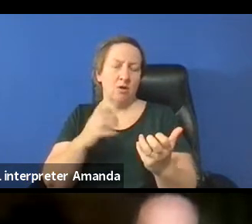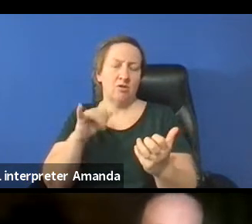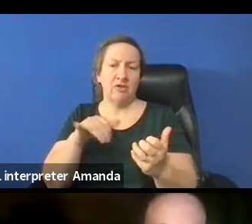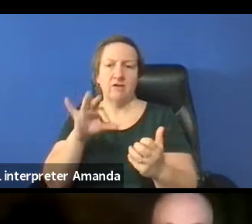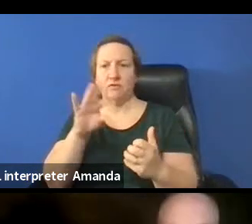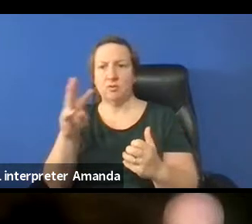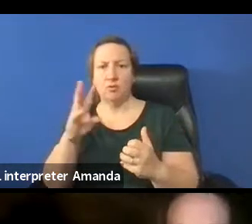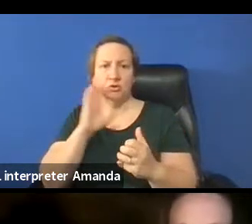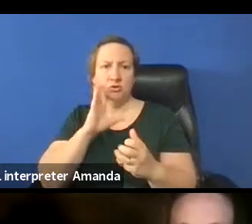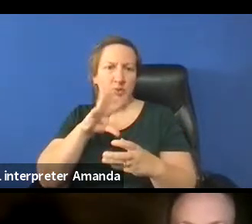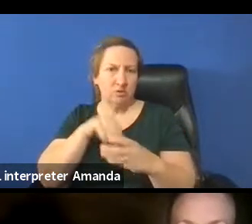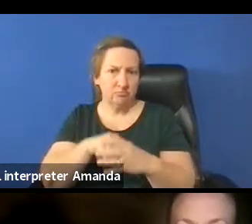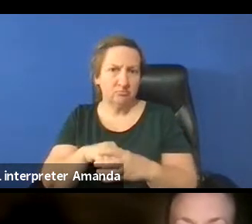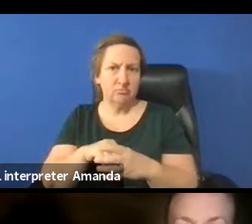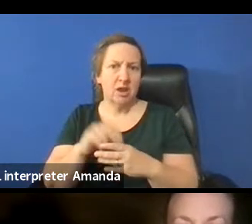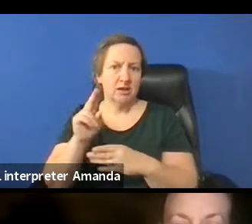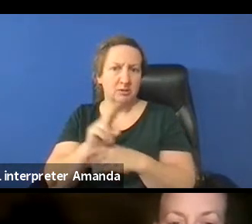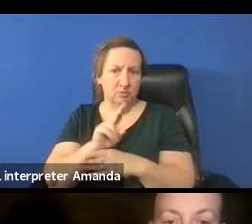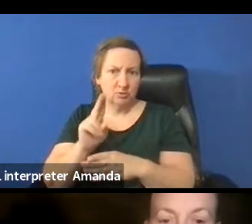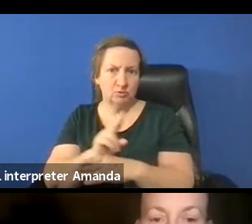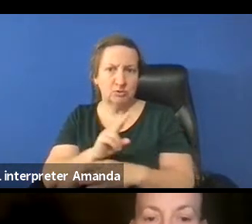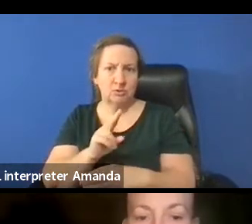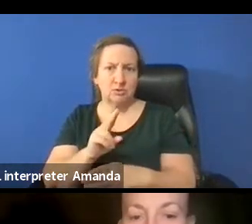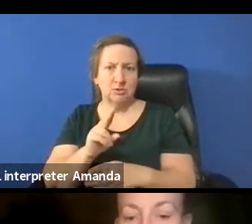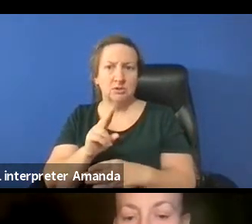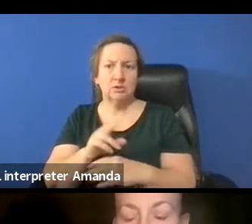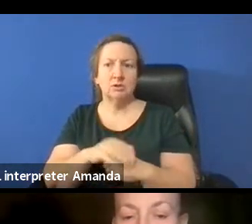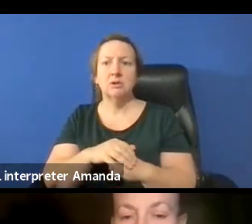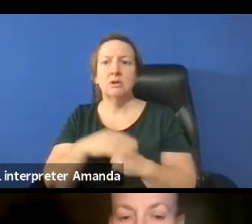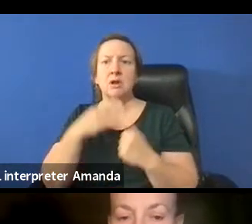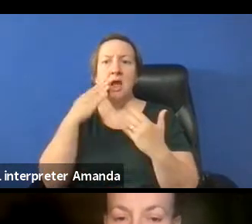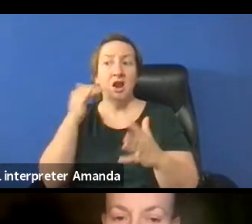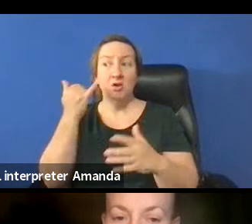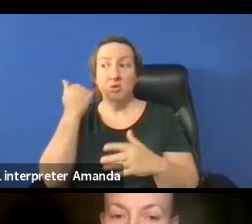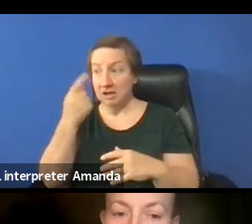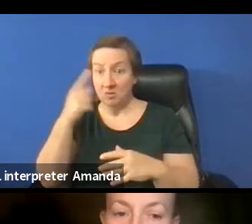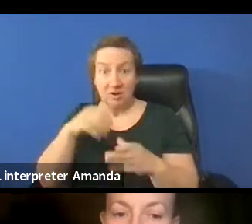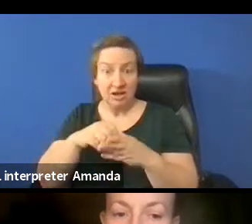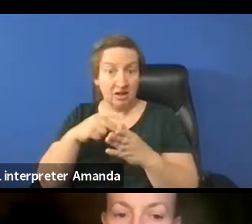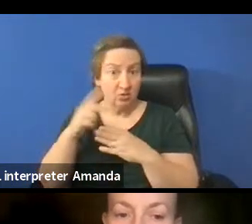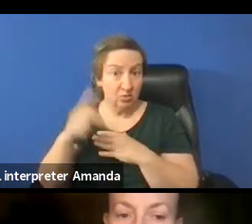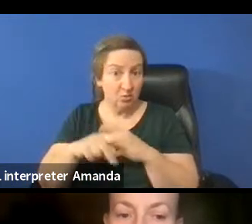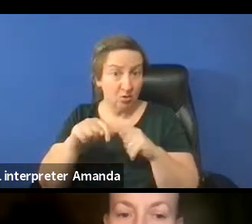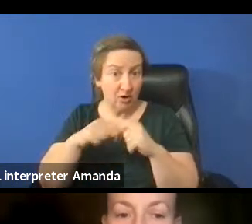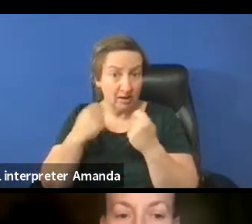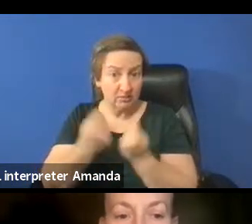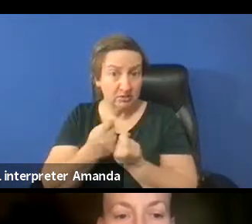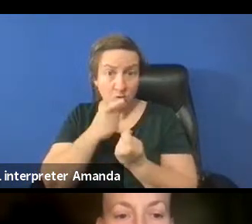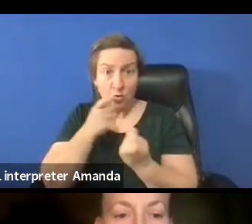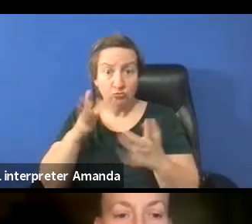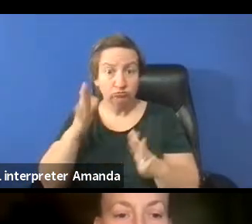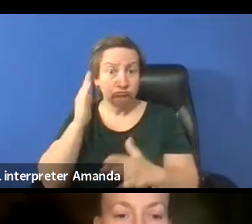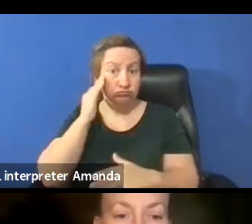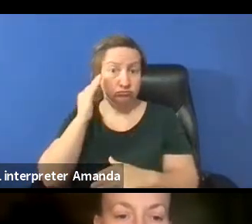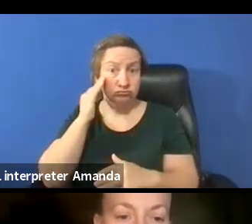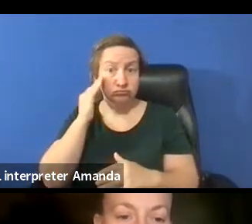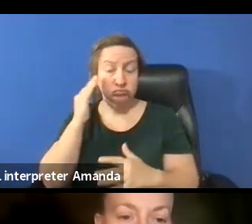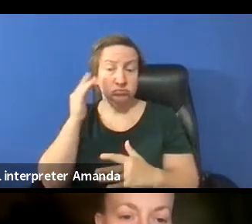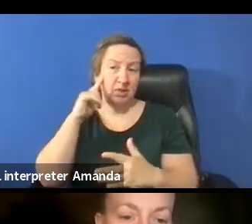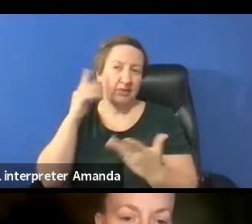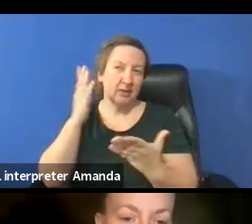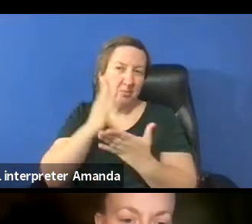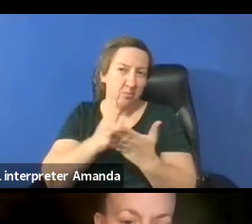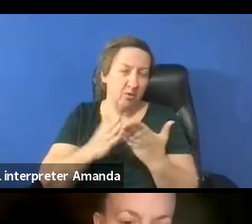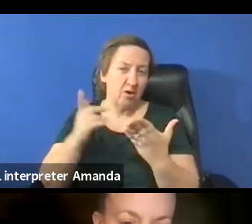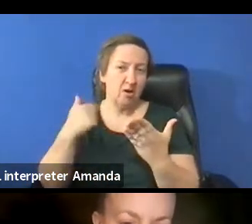integrated and to utilized. I don't know that there's anyone within the program team who knows. I think part of what we'll have to figure